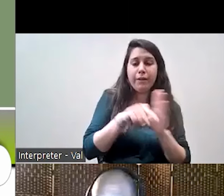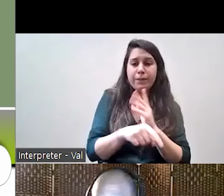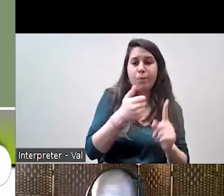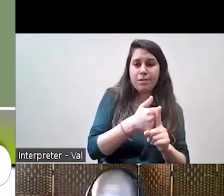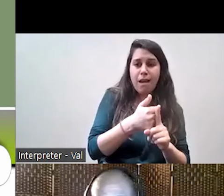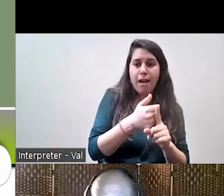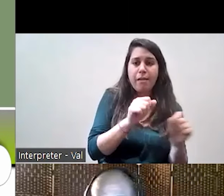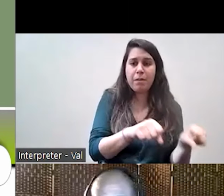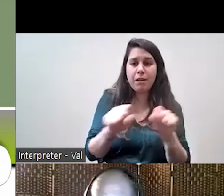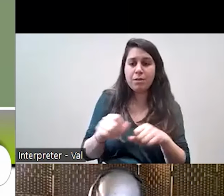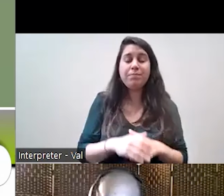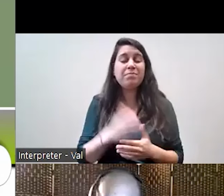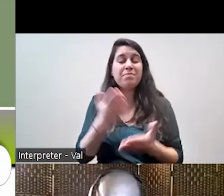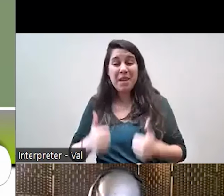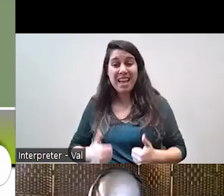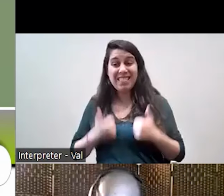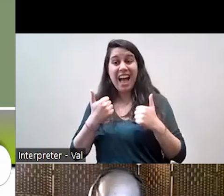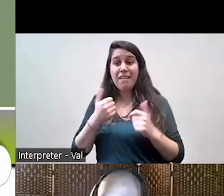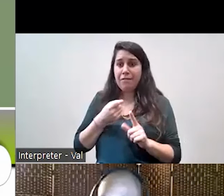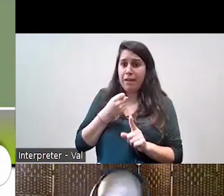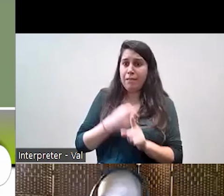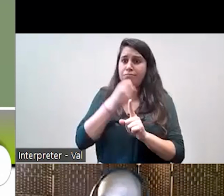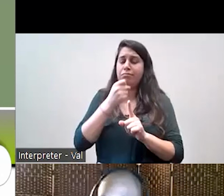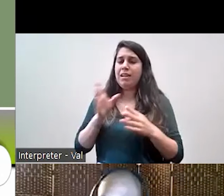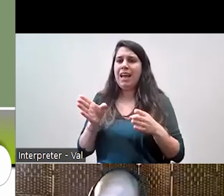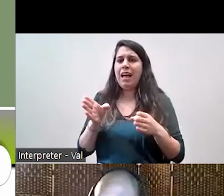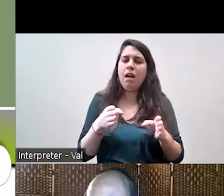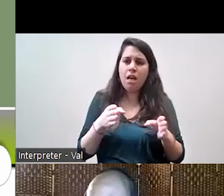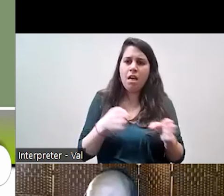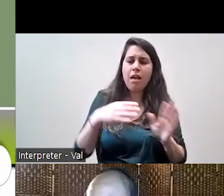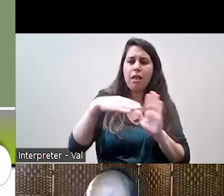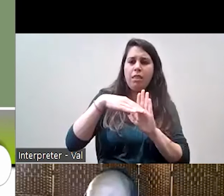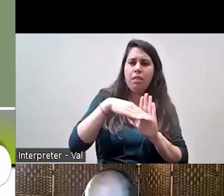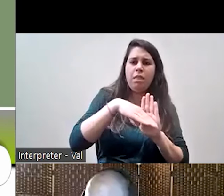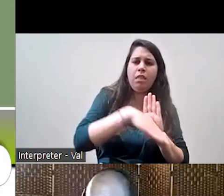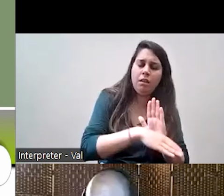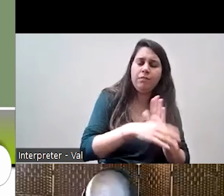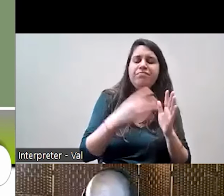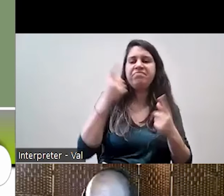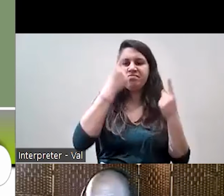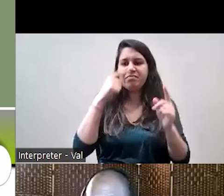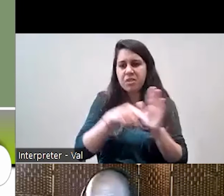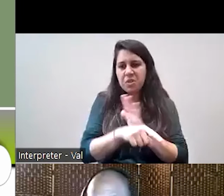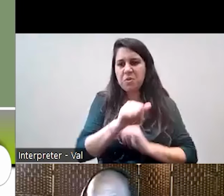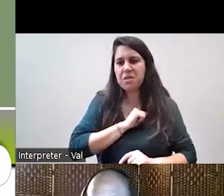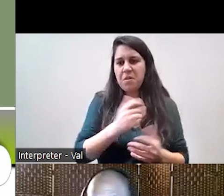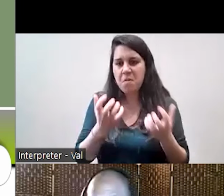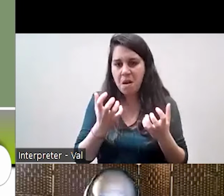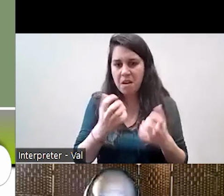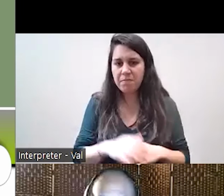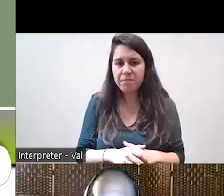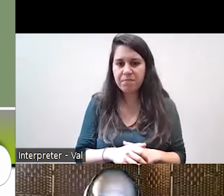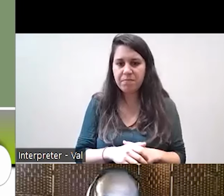additional life events might push them to where they are then suicidal. Once the person is suicidal,